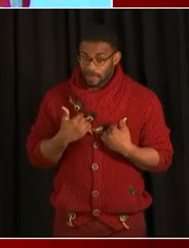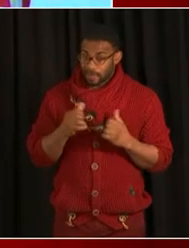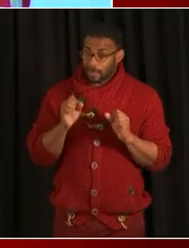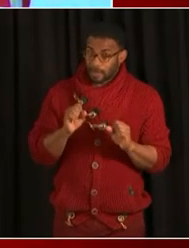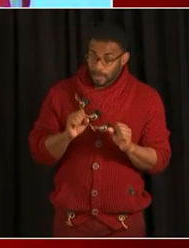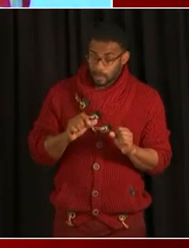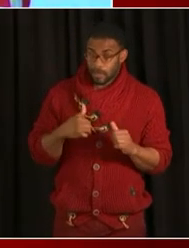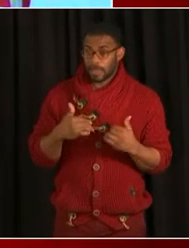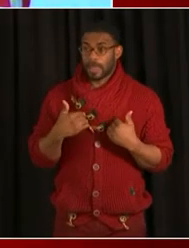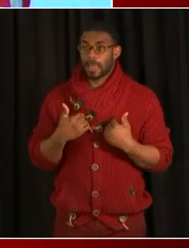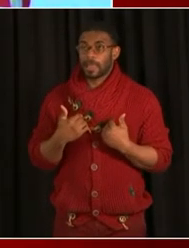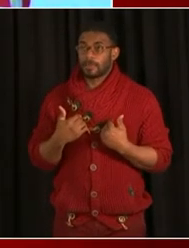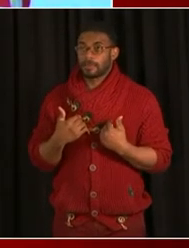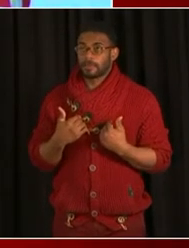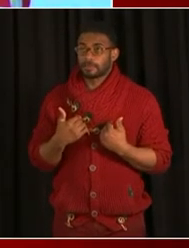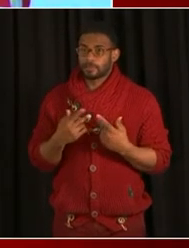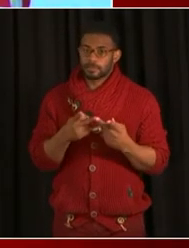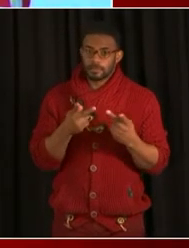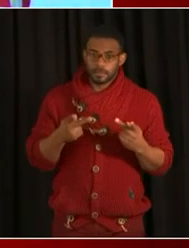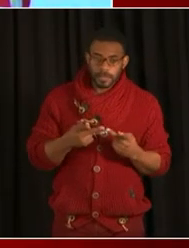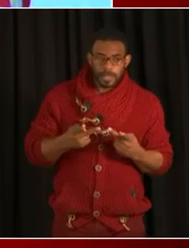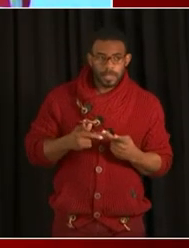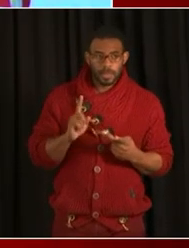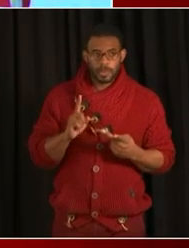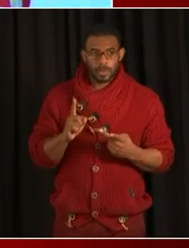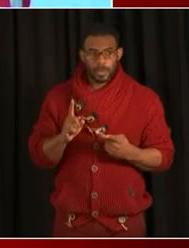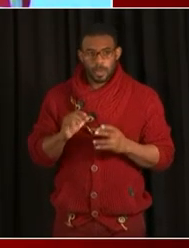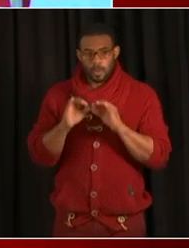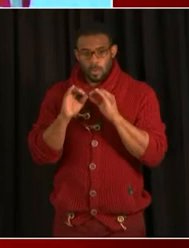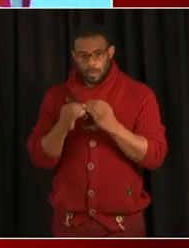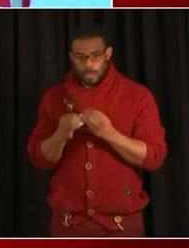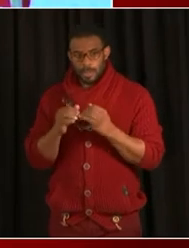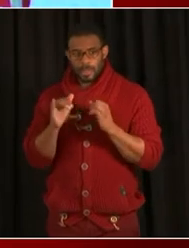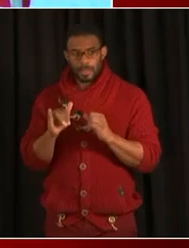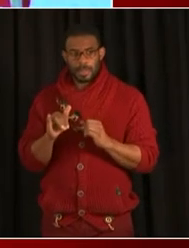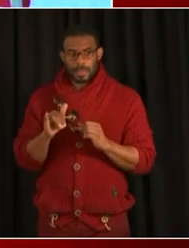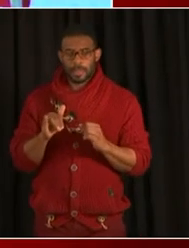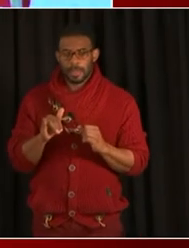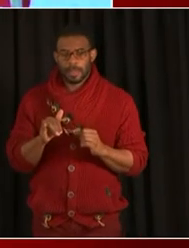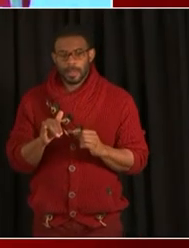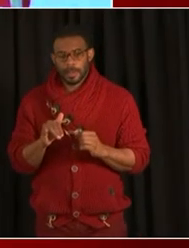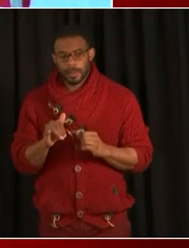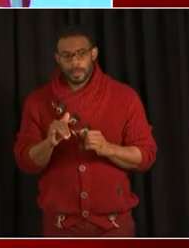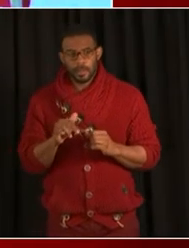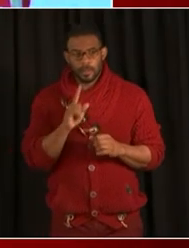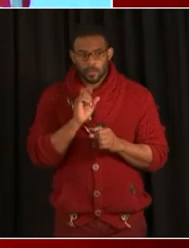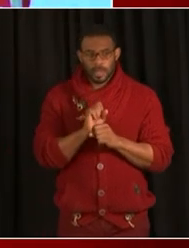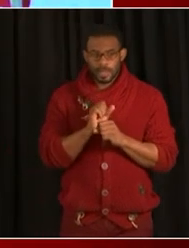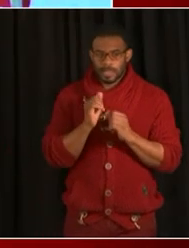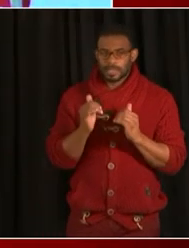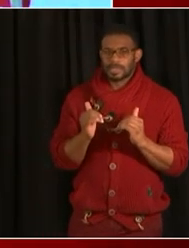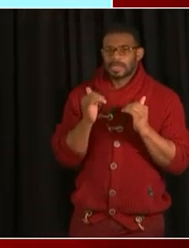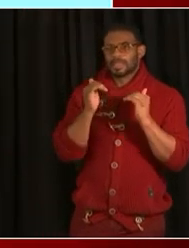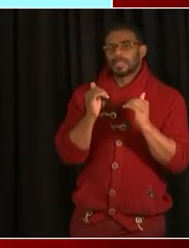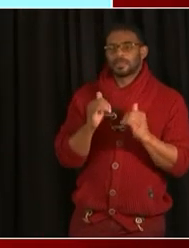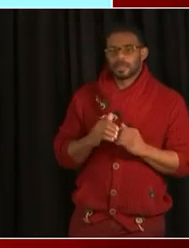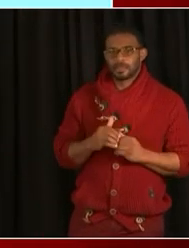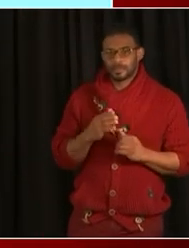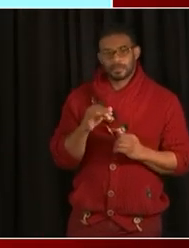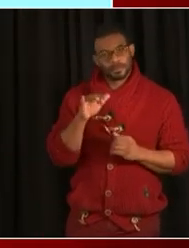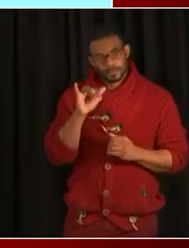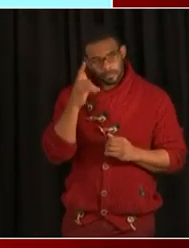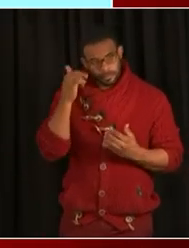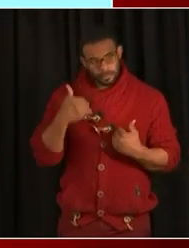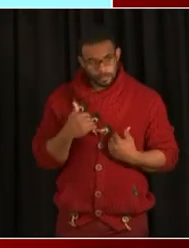lens, and we have places where and organizations that have really stepped up.